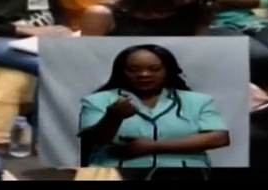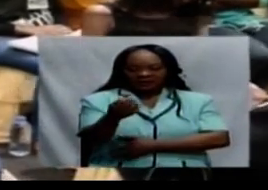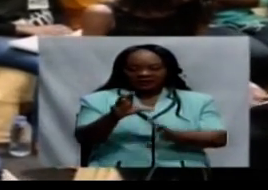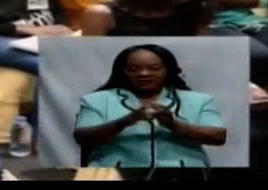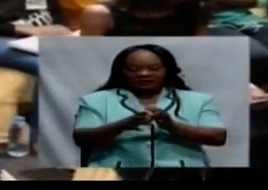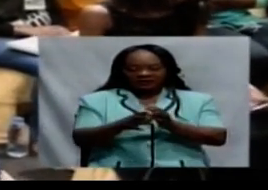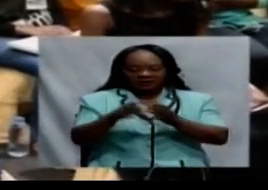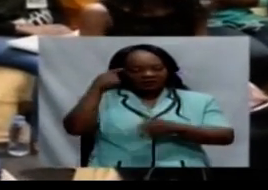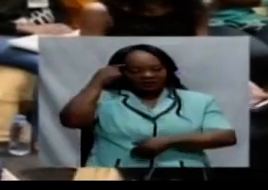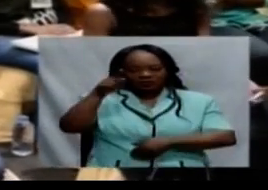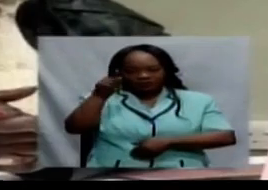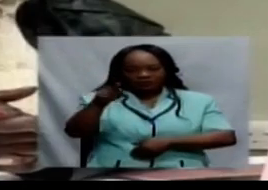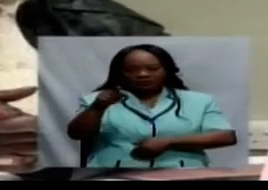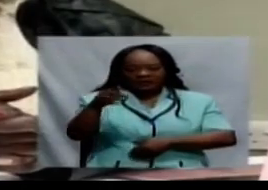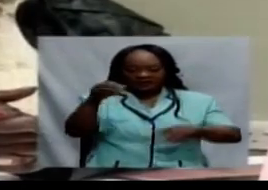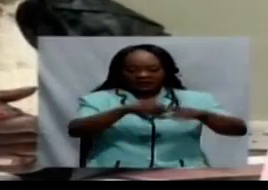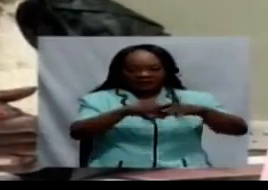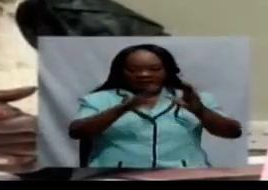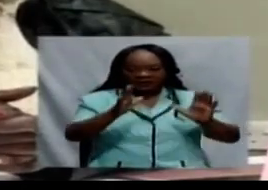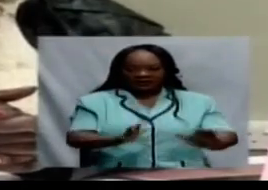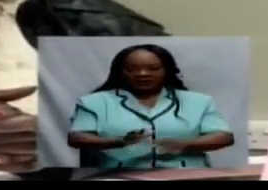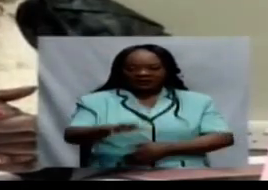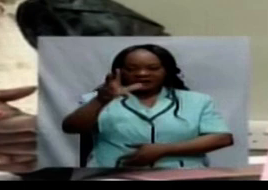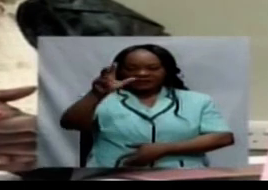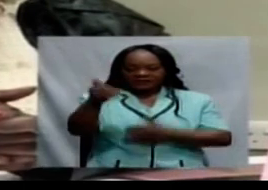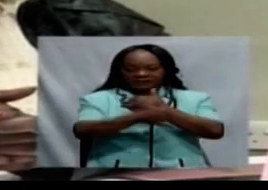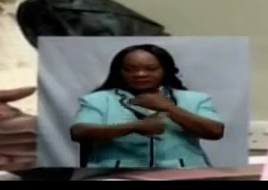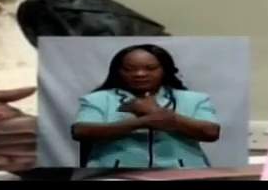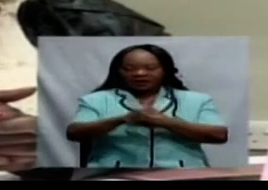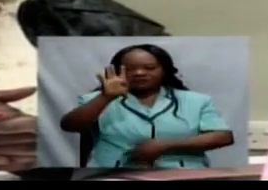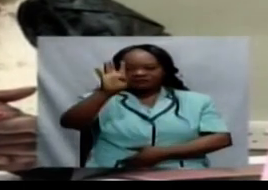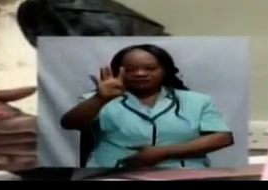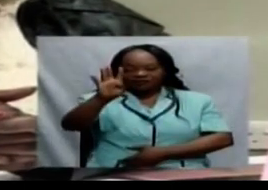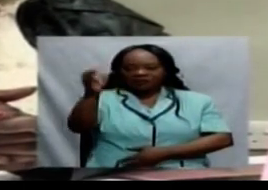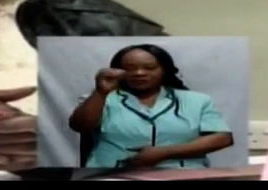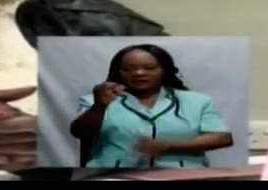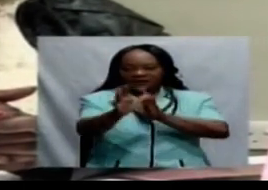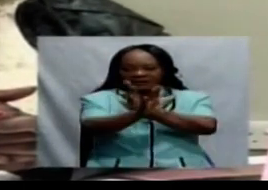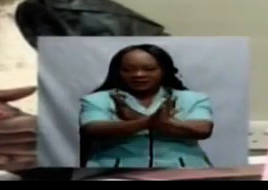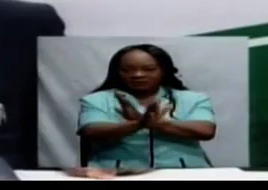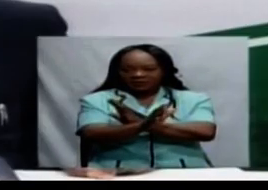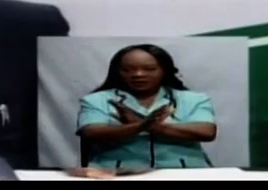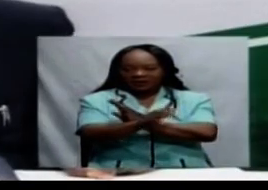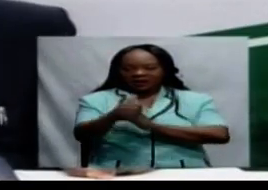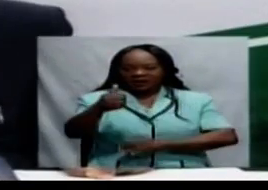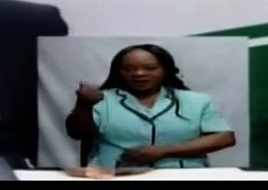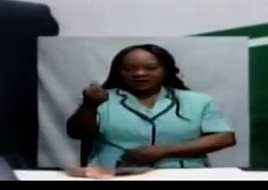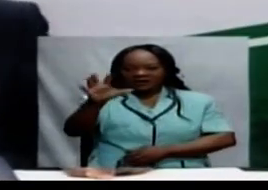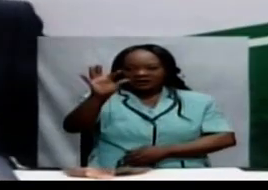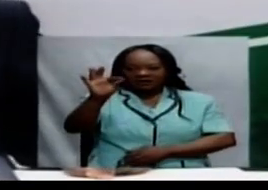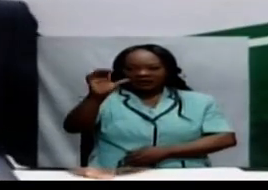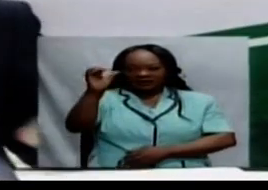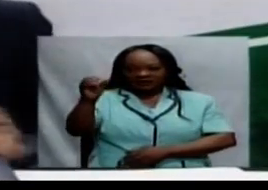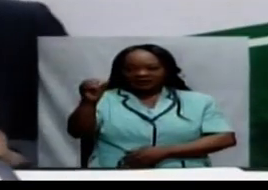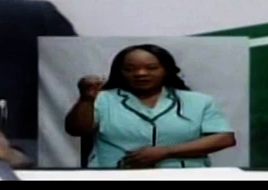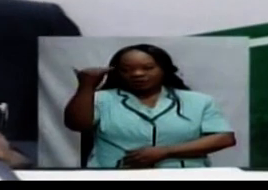investor, and you have got 3 countries. Zambia is at 4 cents per kilowatt hour, country X is at 9 cents per kilowatt hour, country Y